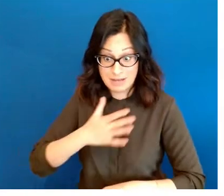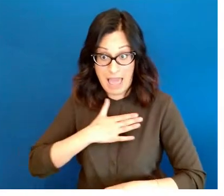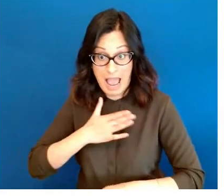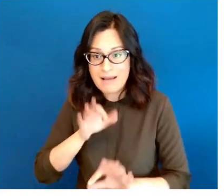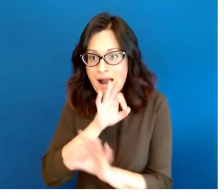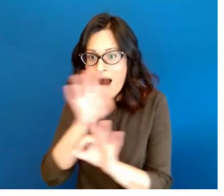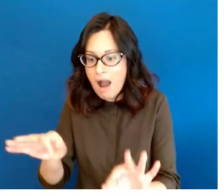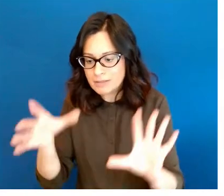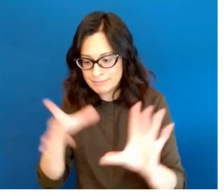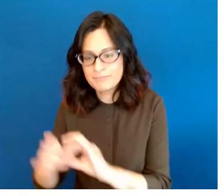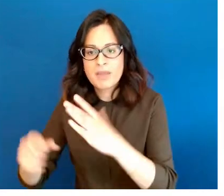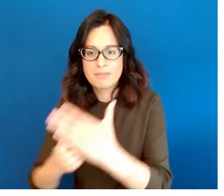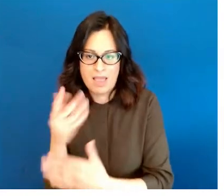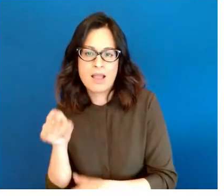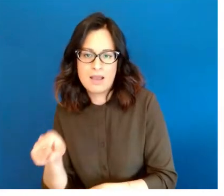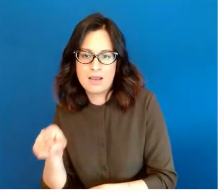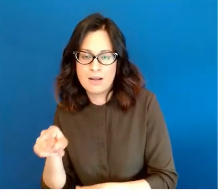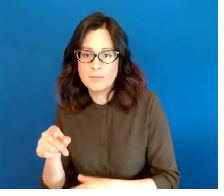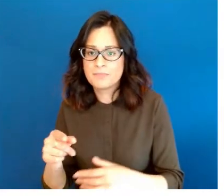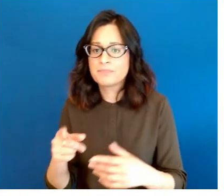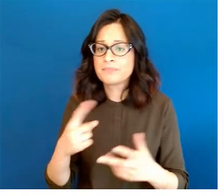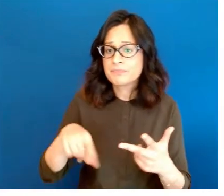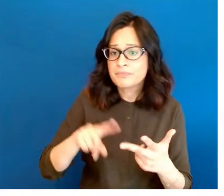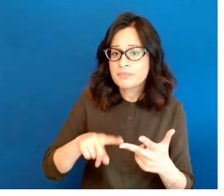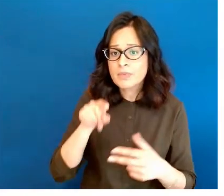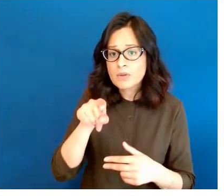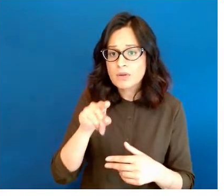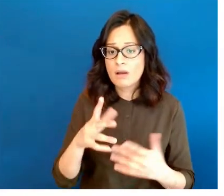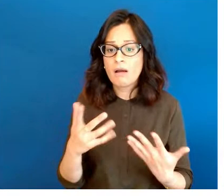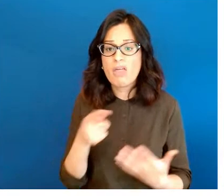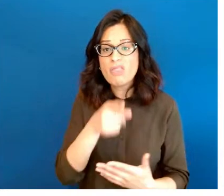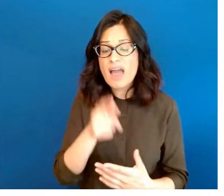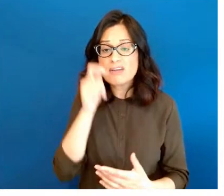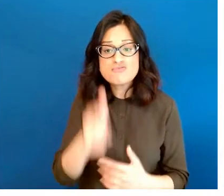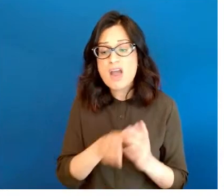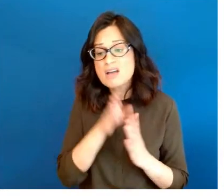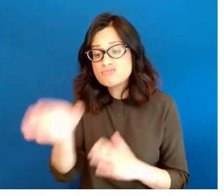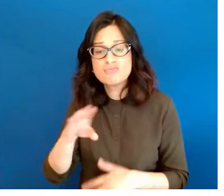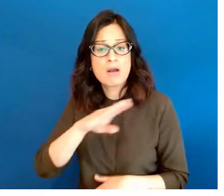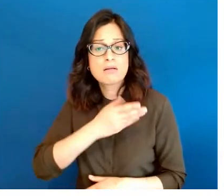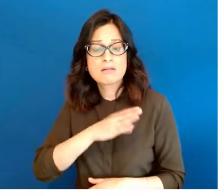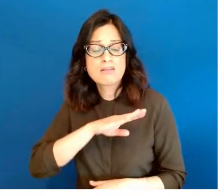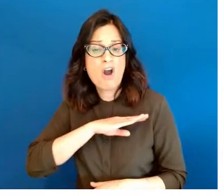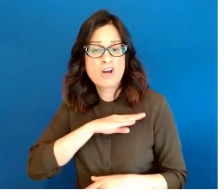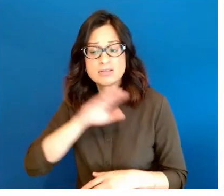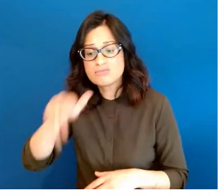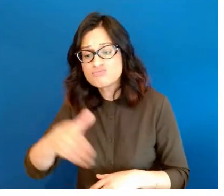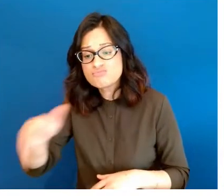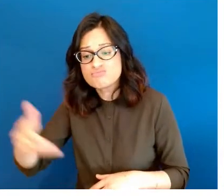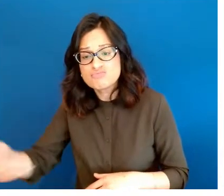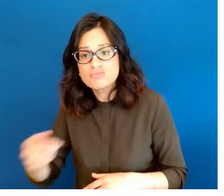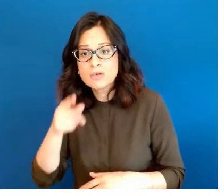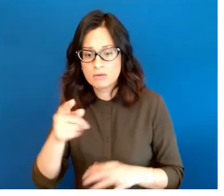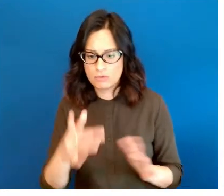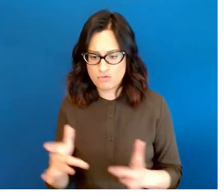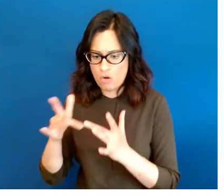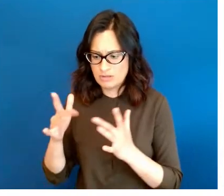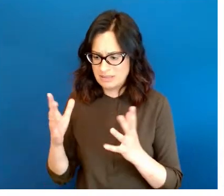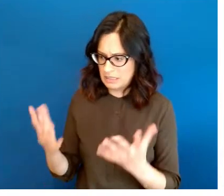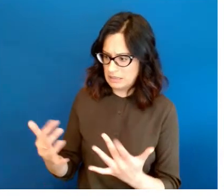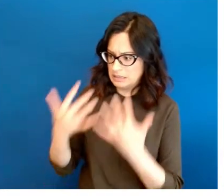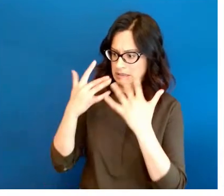in addition to, even if they aren't in the garden, it can be related to contact with